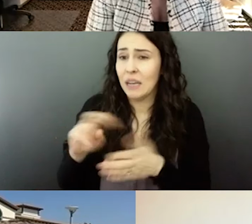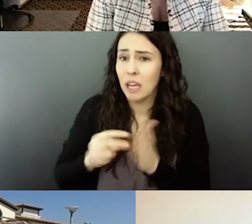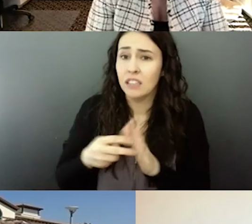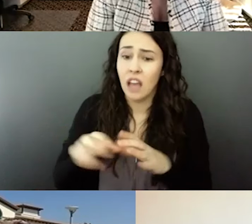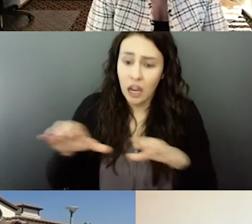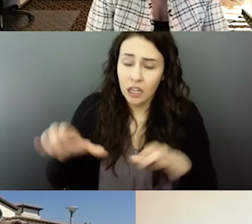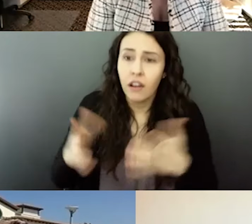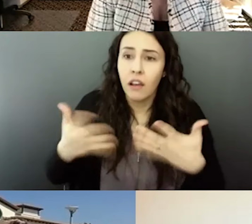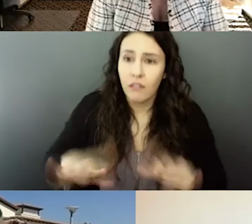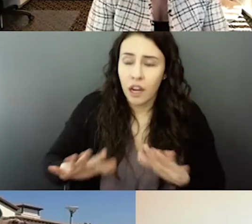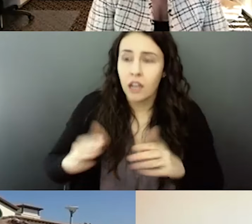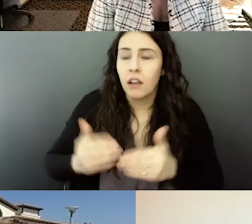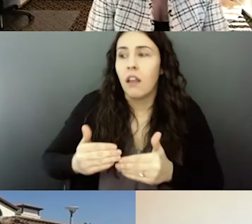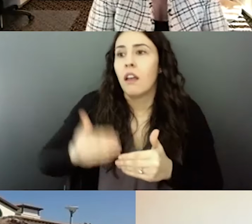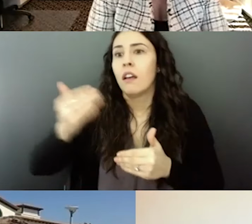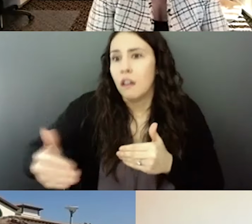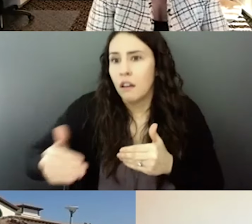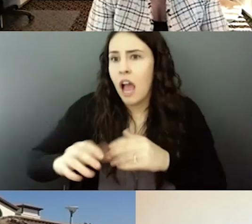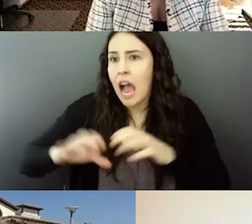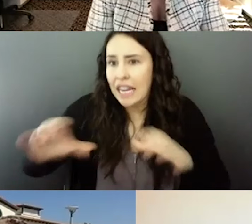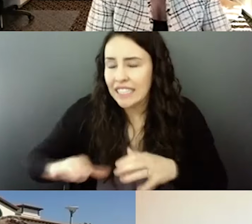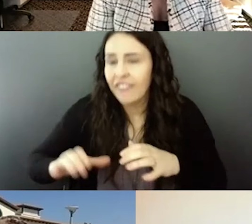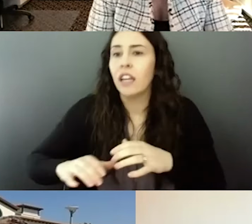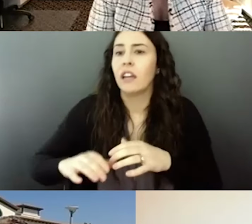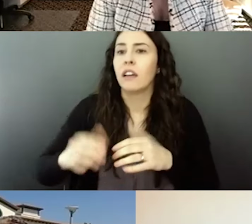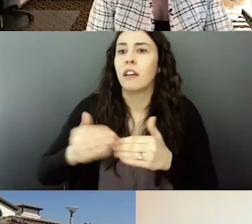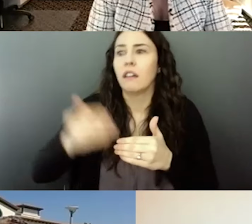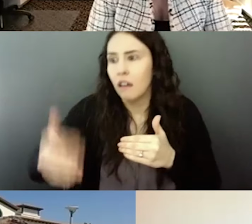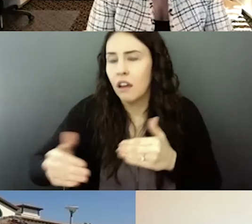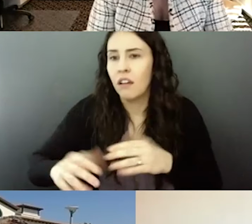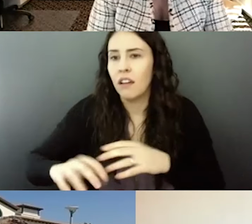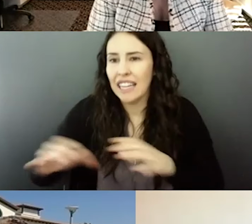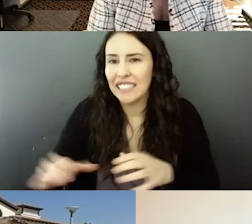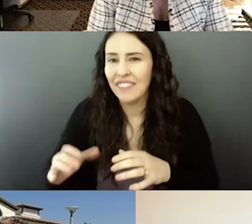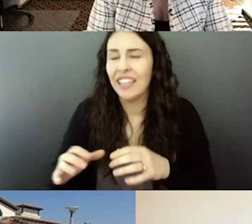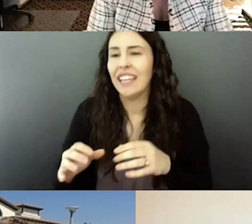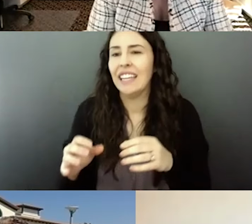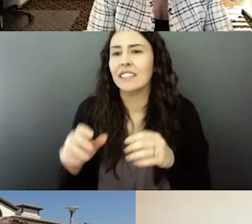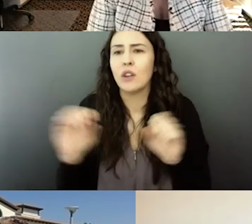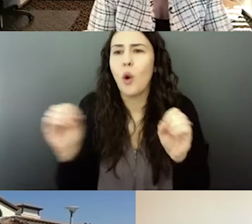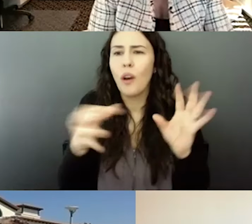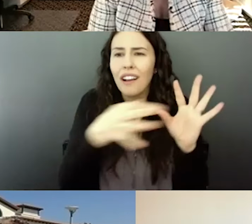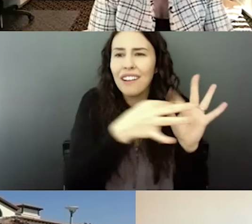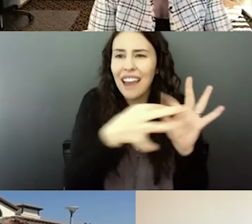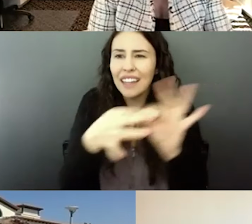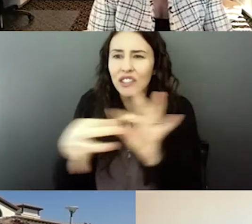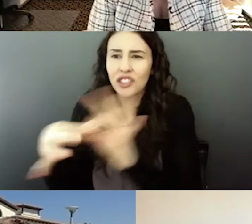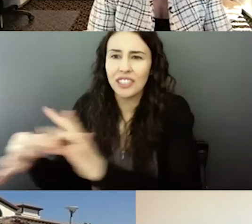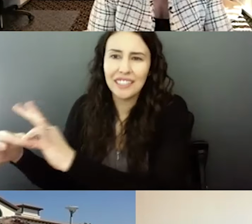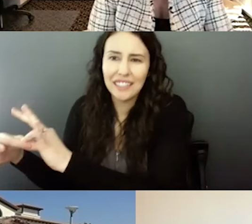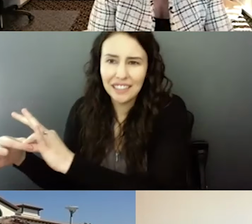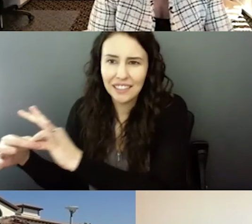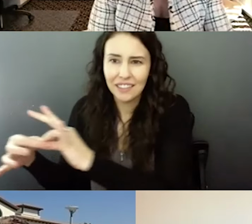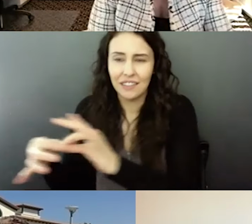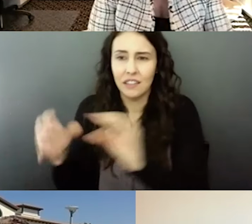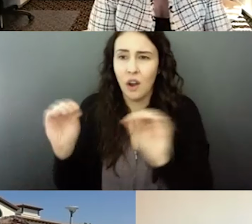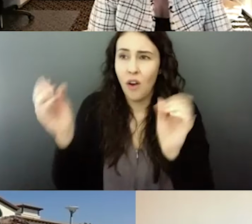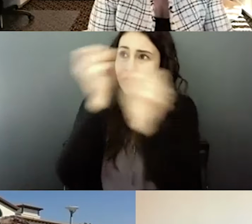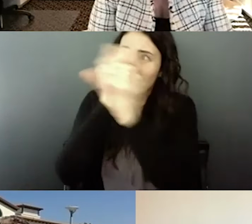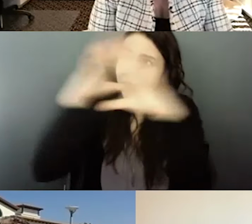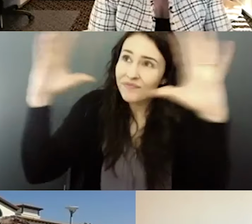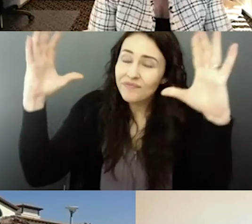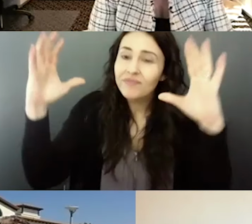to the end of the semester, right? And so there's no connection to any of these bigger themes or ideas. Or if you want to think about it this way,